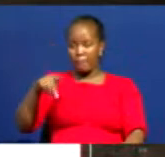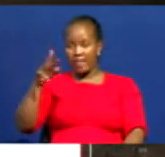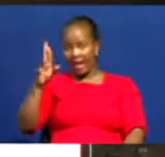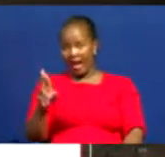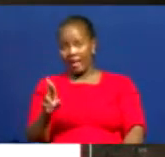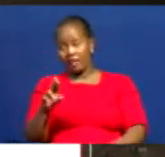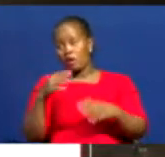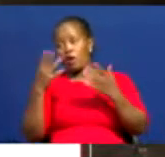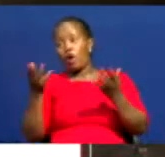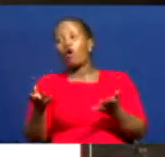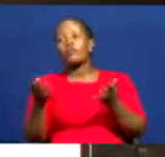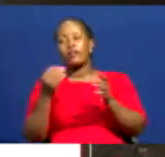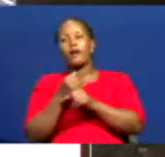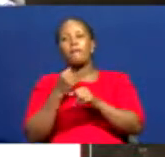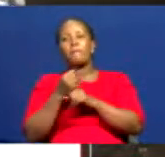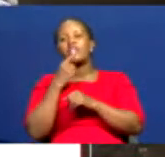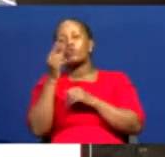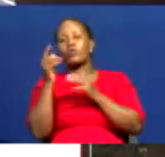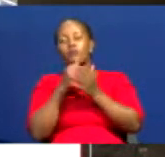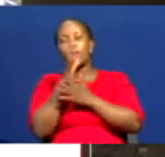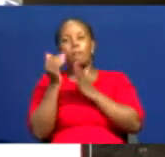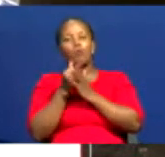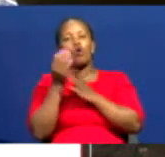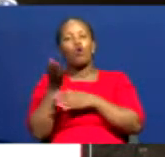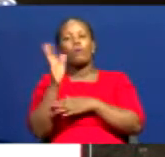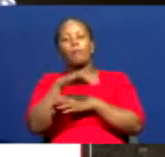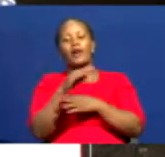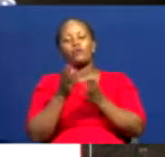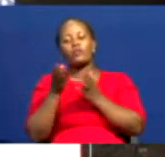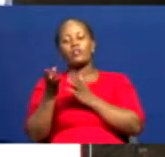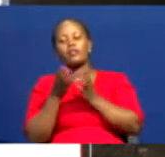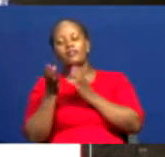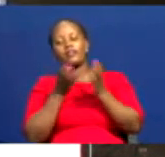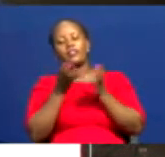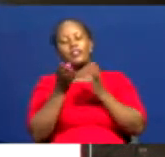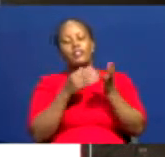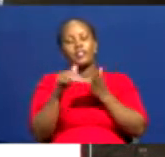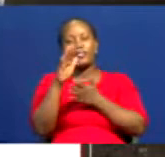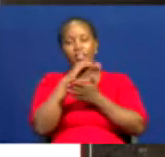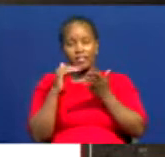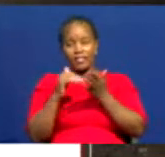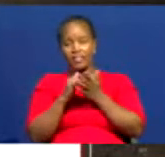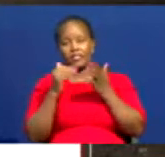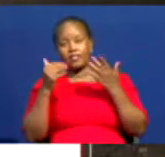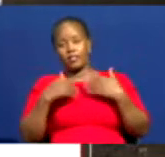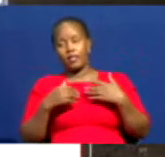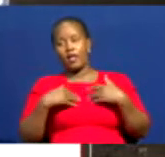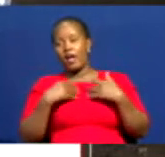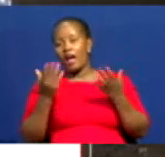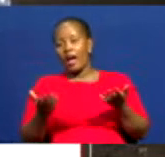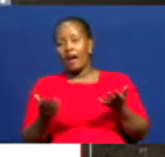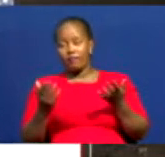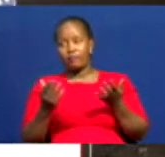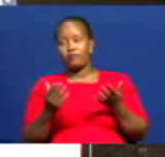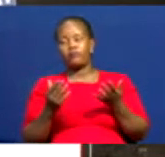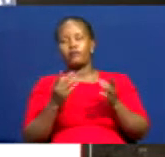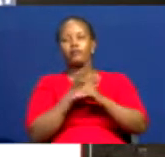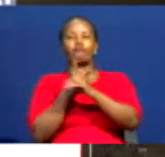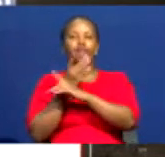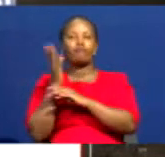take them back to their trading centers. And we have Lomelo, we have